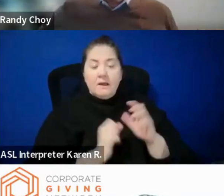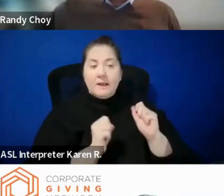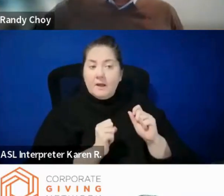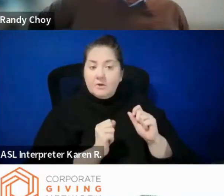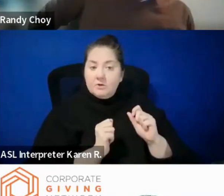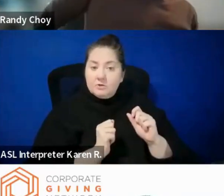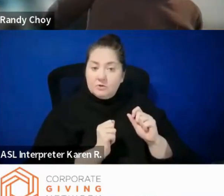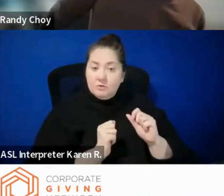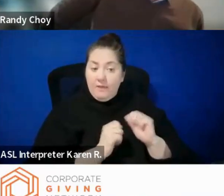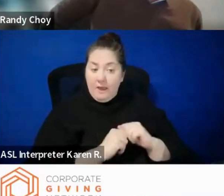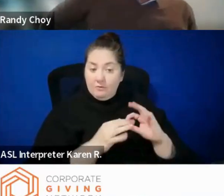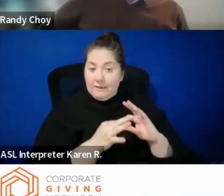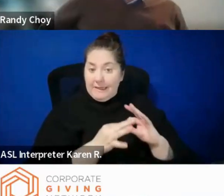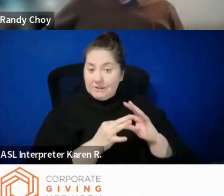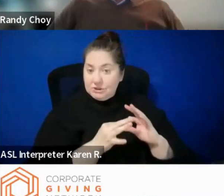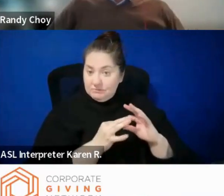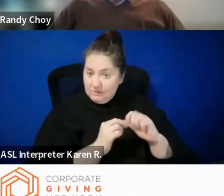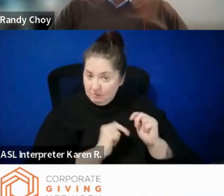renew those